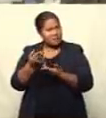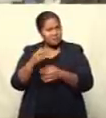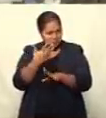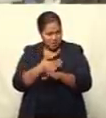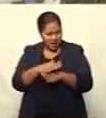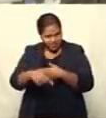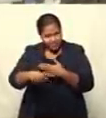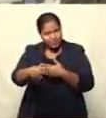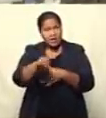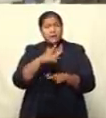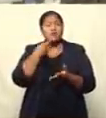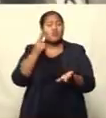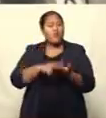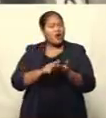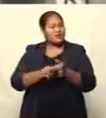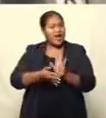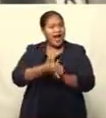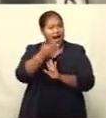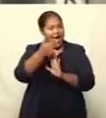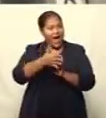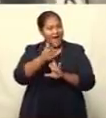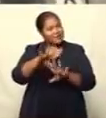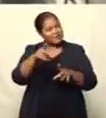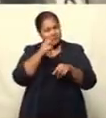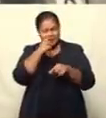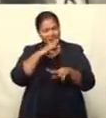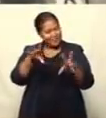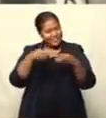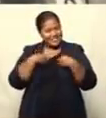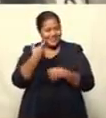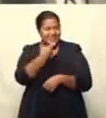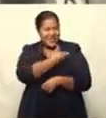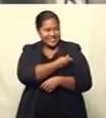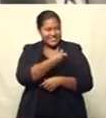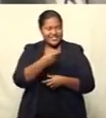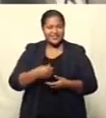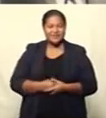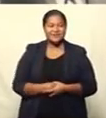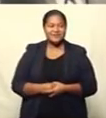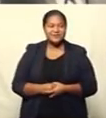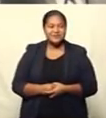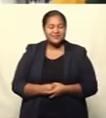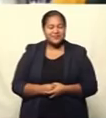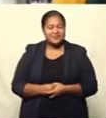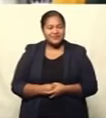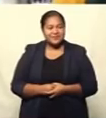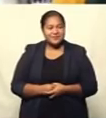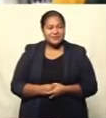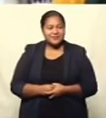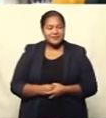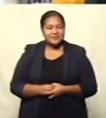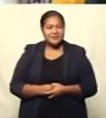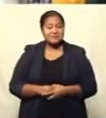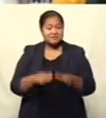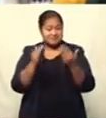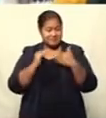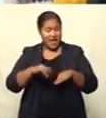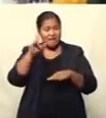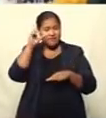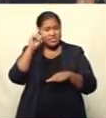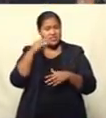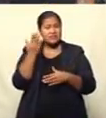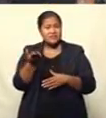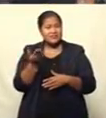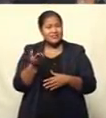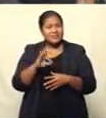they have recorded a high uptake of the vaccine. Kritika Kumar, FBC News. Up ahead, Fijians urged to